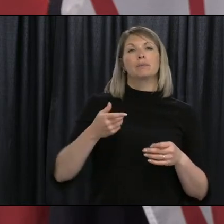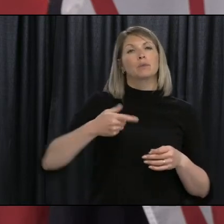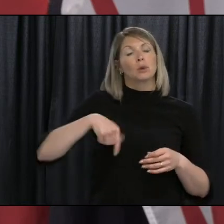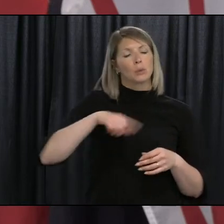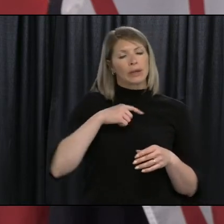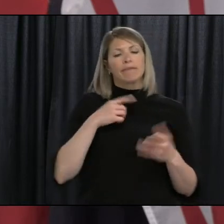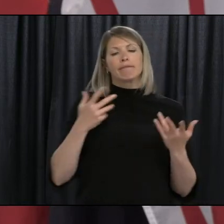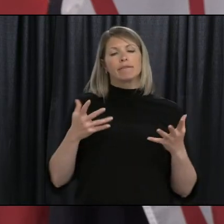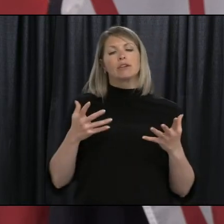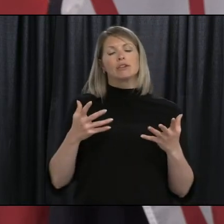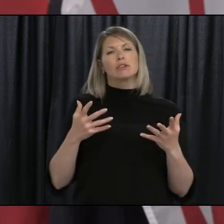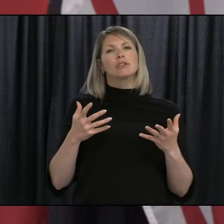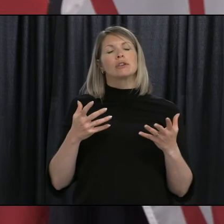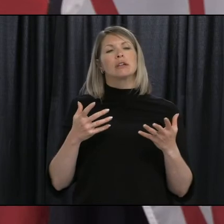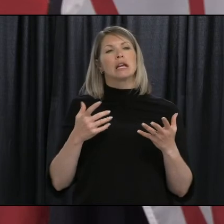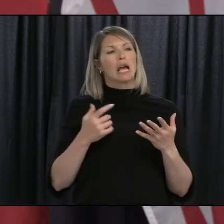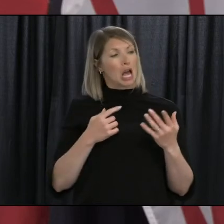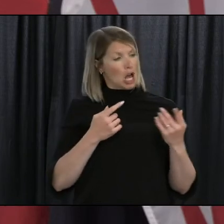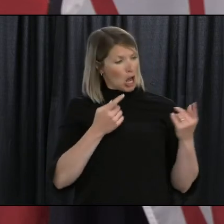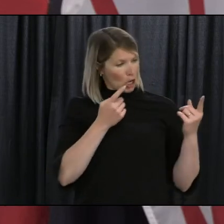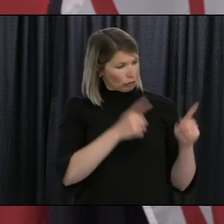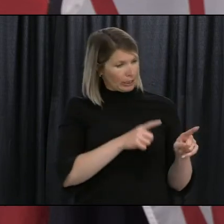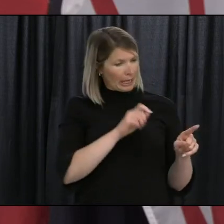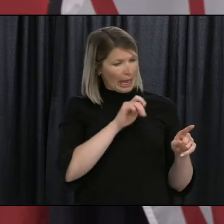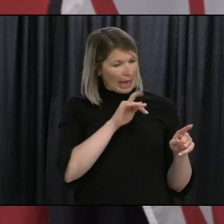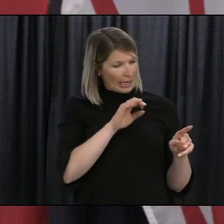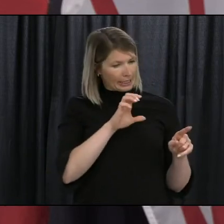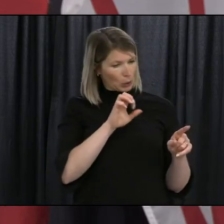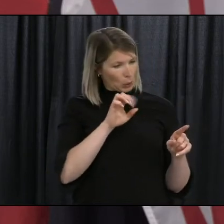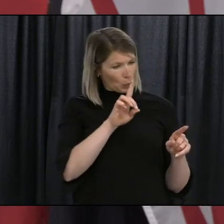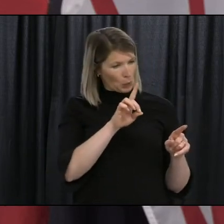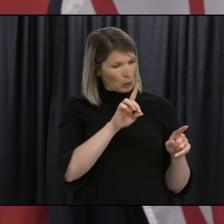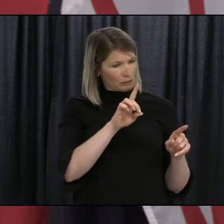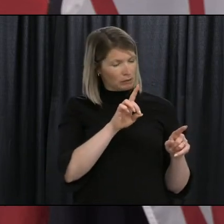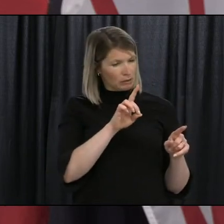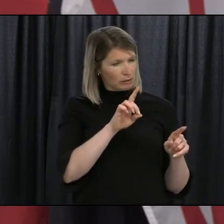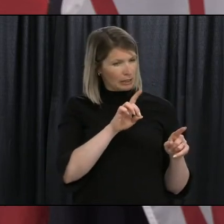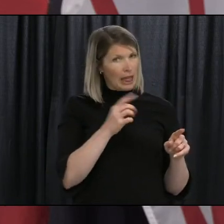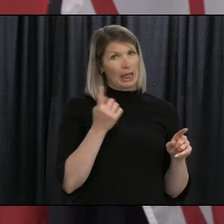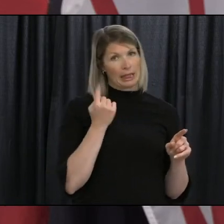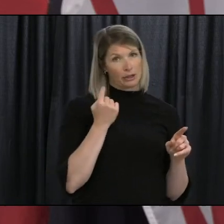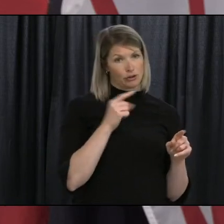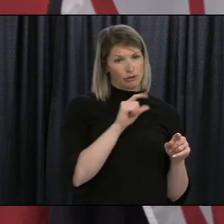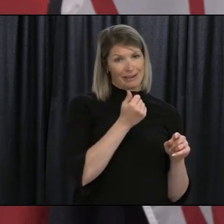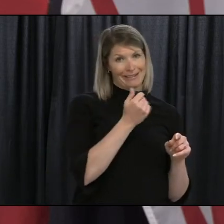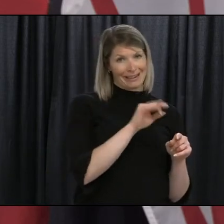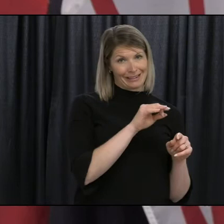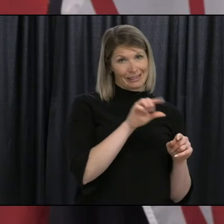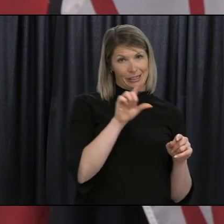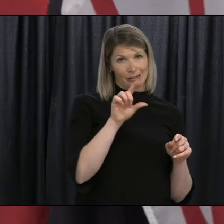accounting for the Atlantic Accord in the 2019-20 fiscal year was appropriate and